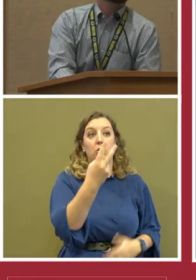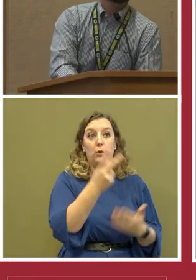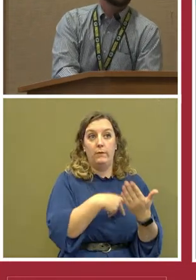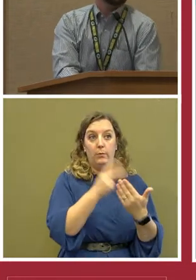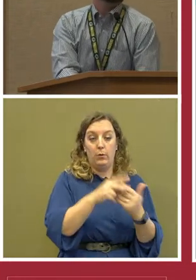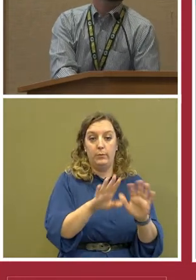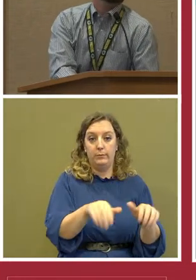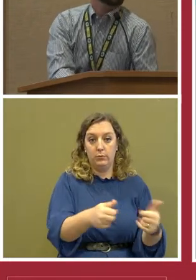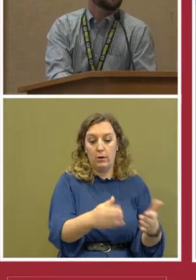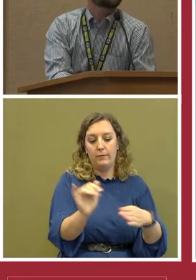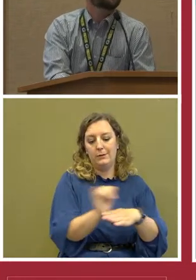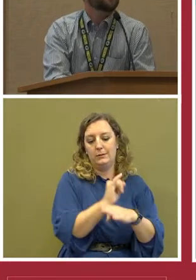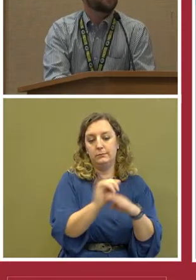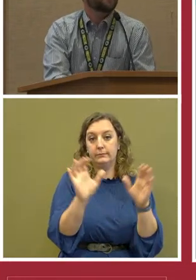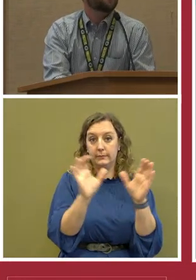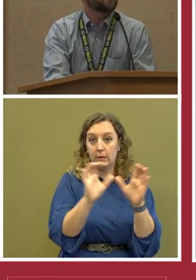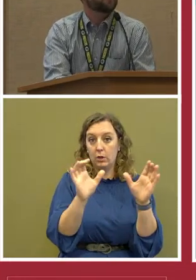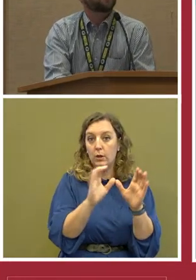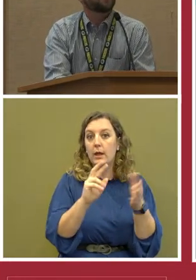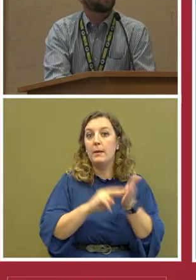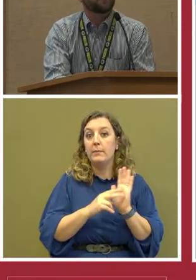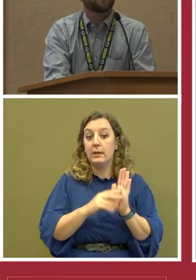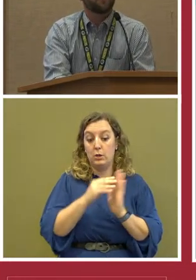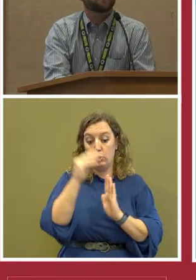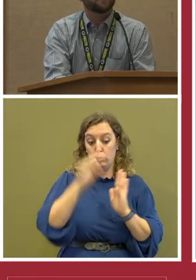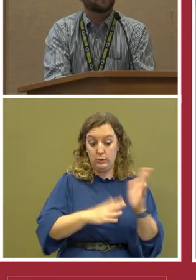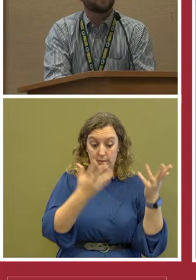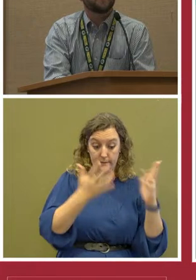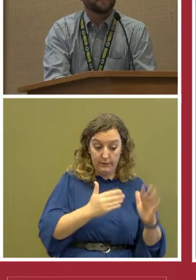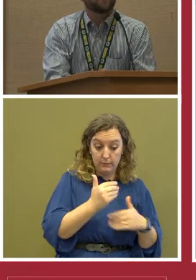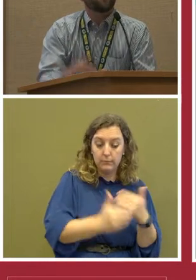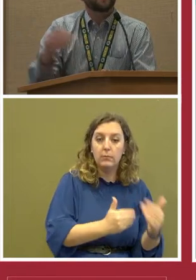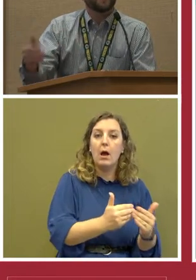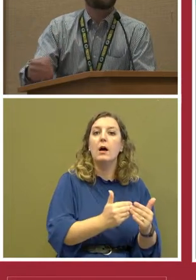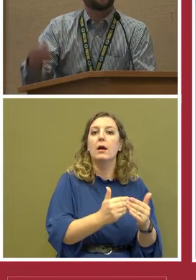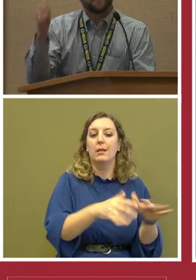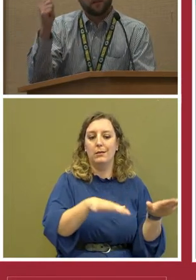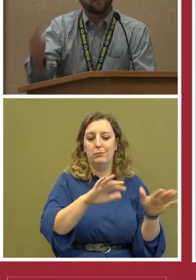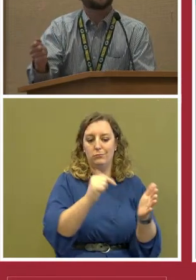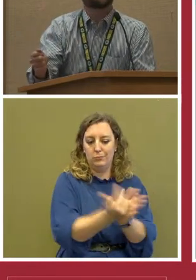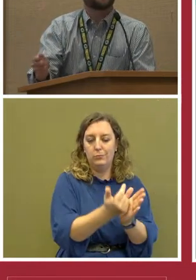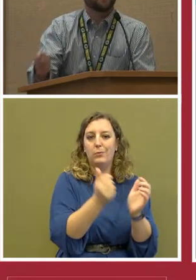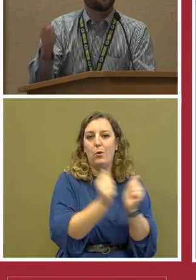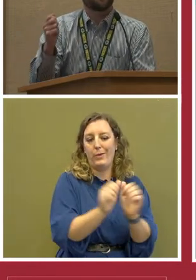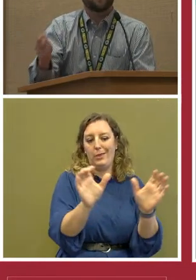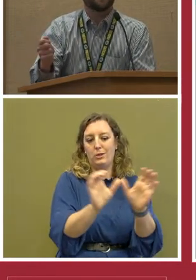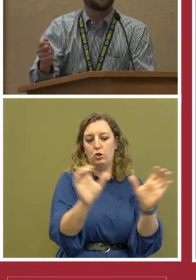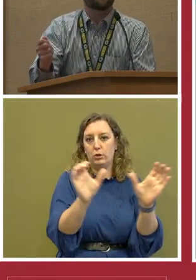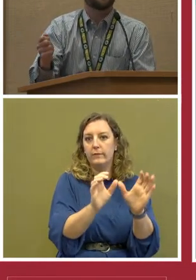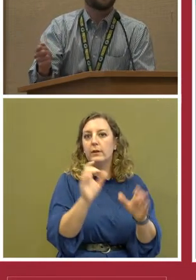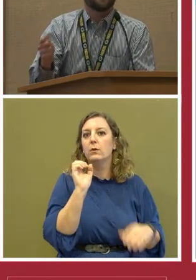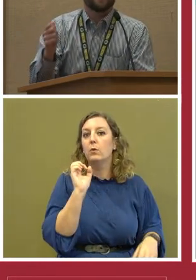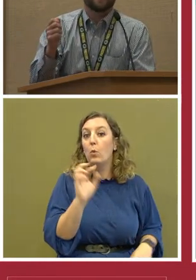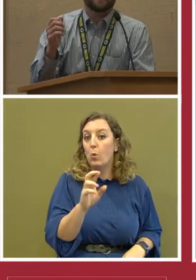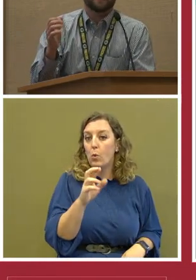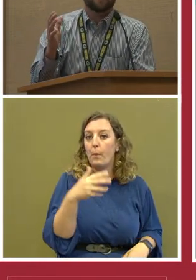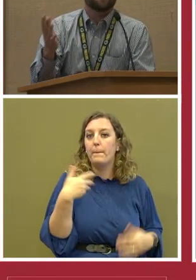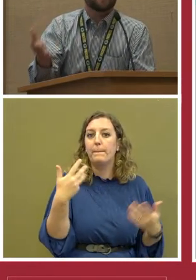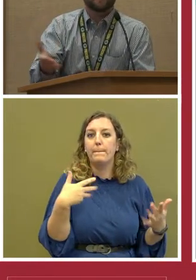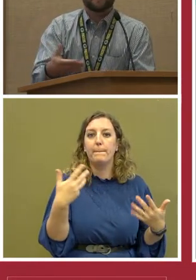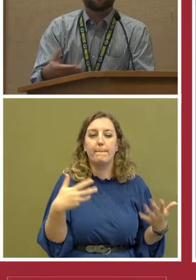programs offer industry certification, meaning that if students go through that process, they walk out with a certificate or